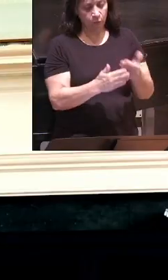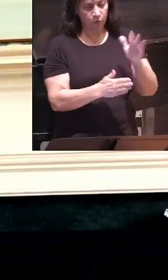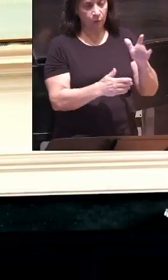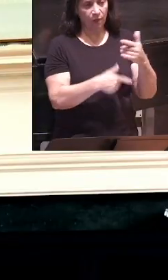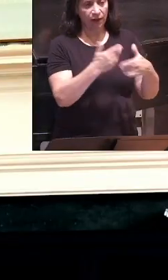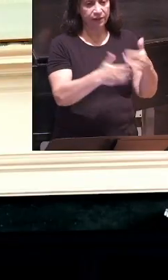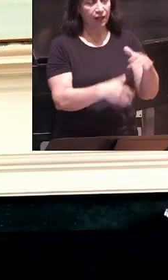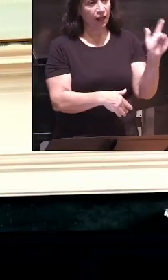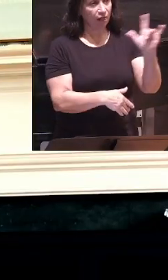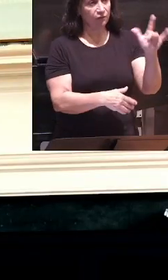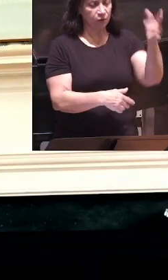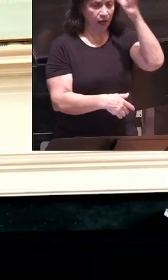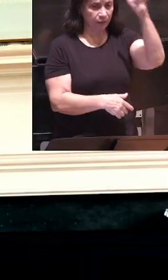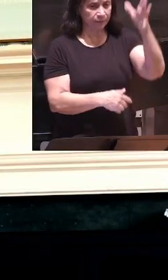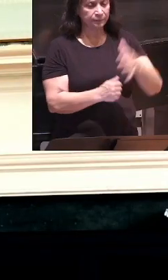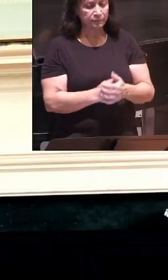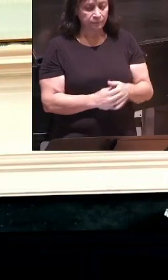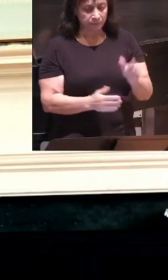Dad.